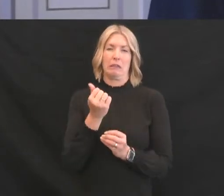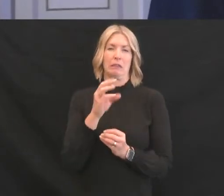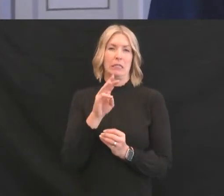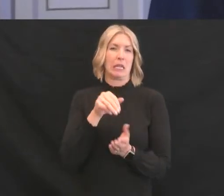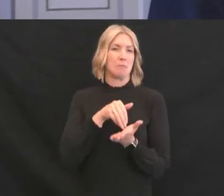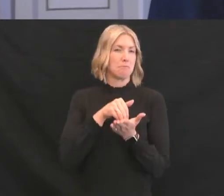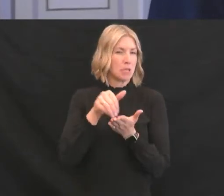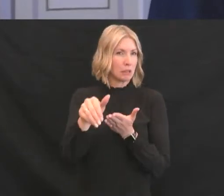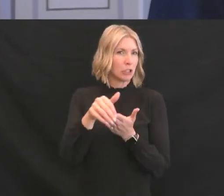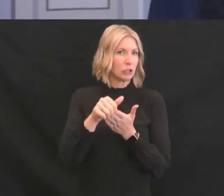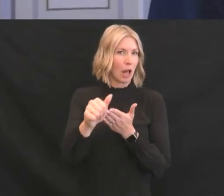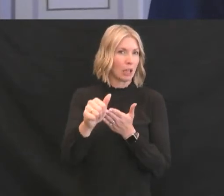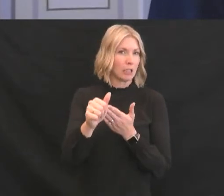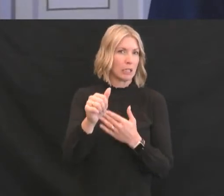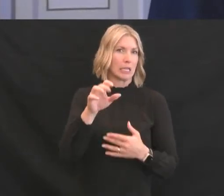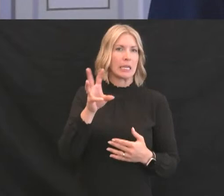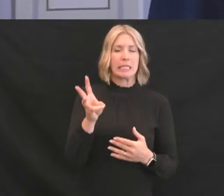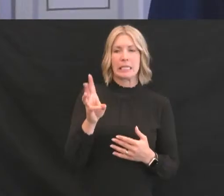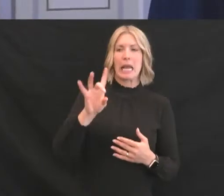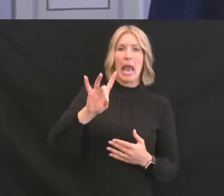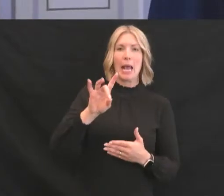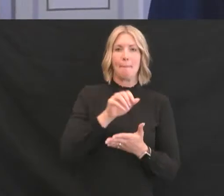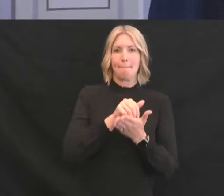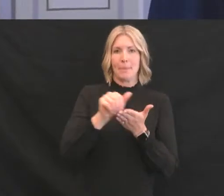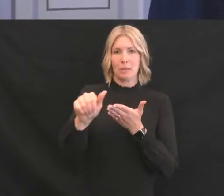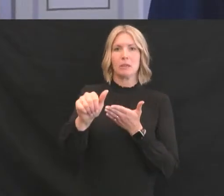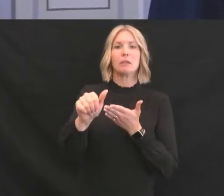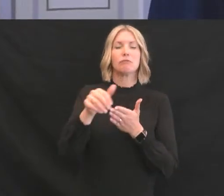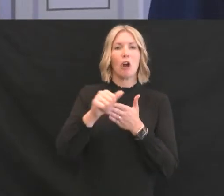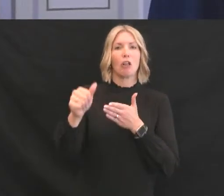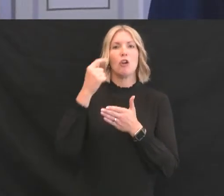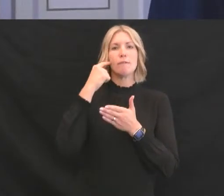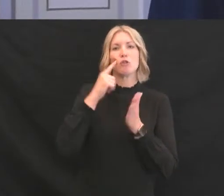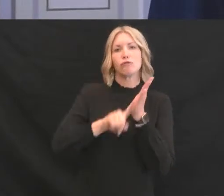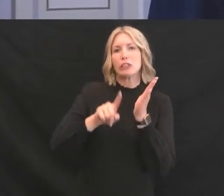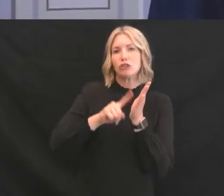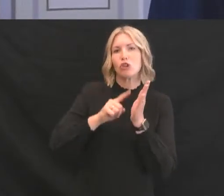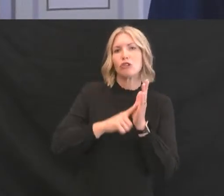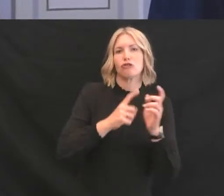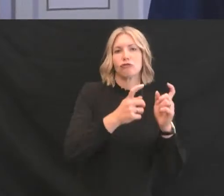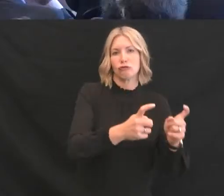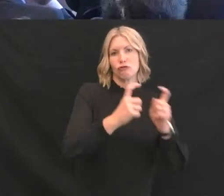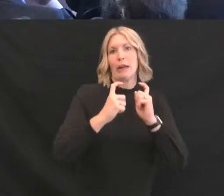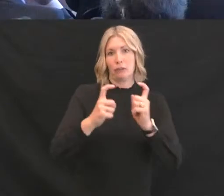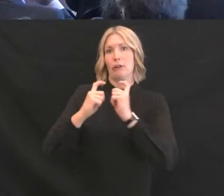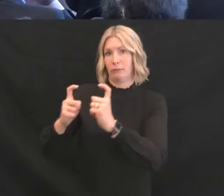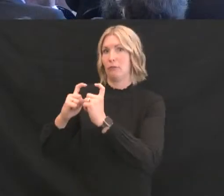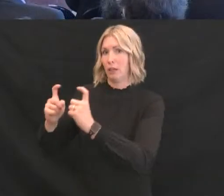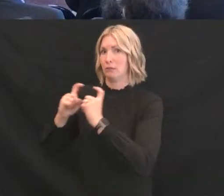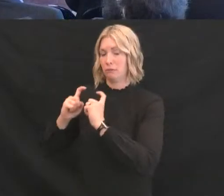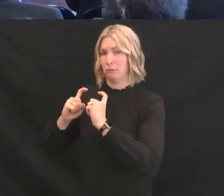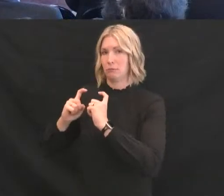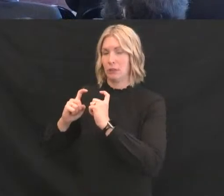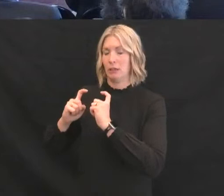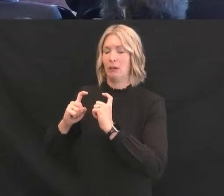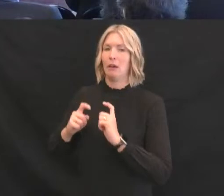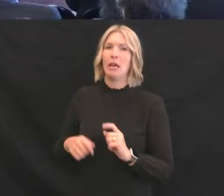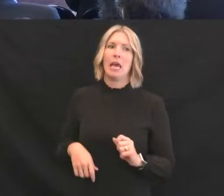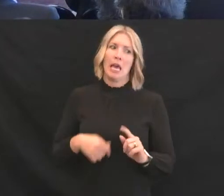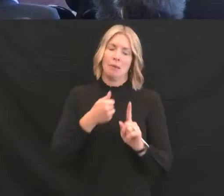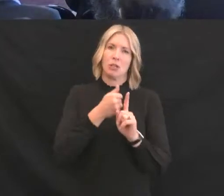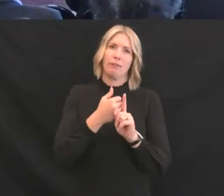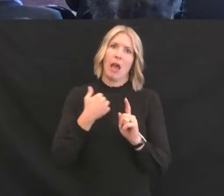and is published in top genetics and rheumatology scientific journals. Dr. Rahman is the recipient of many